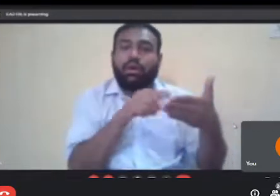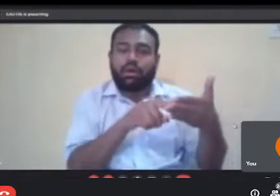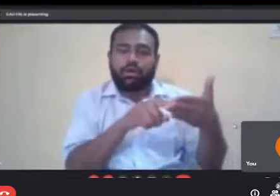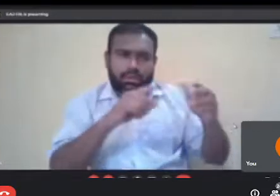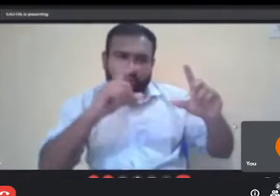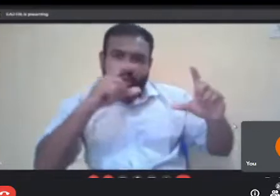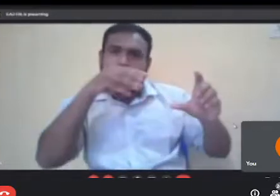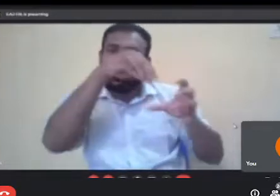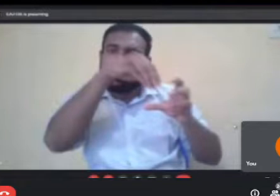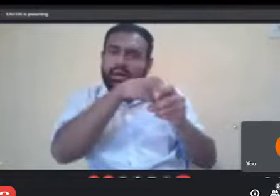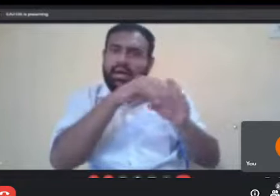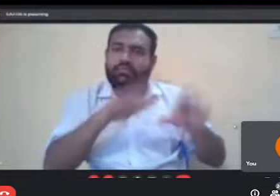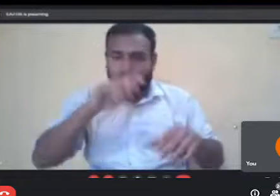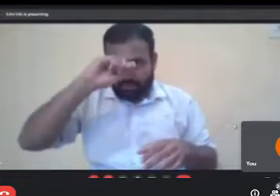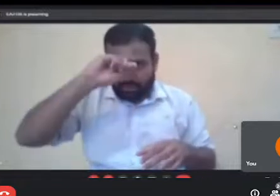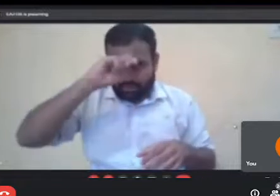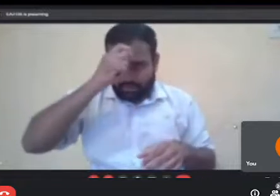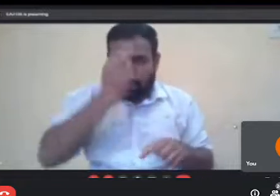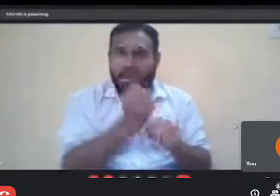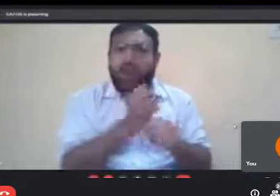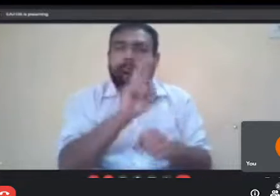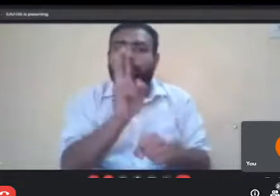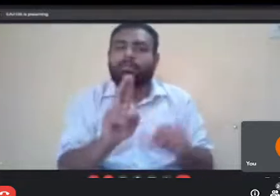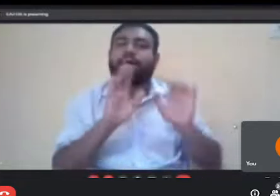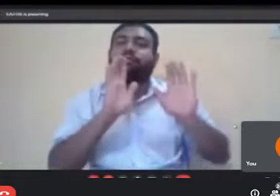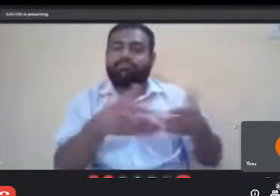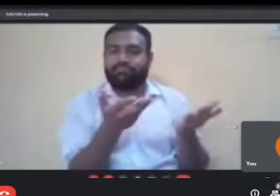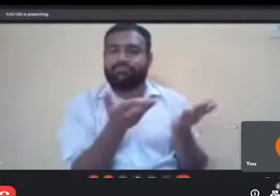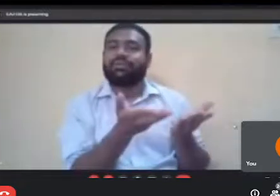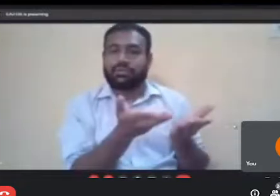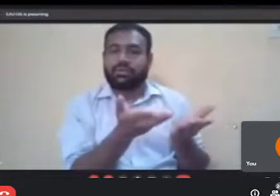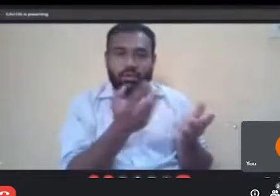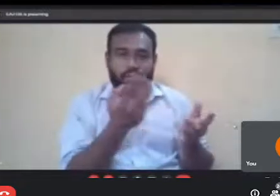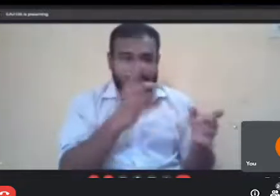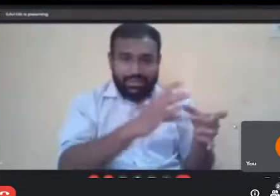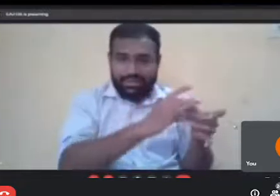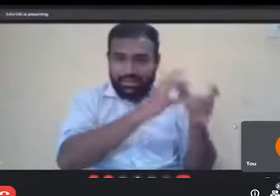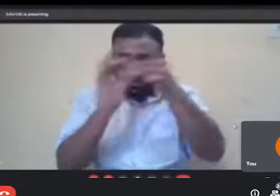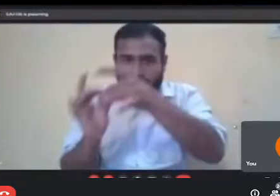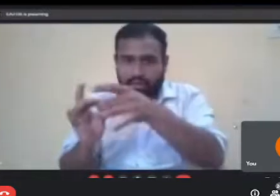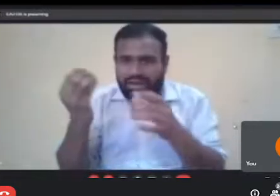the things on the road which we see, these also are,